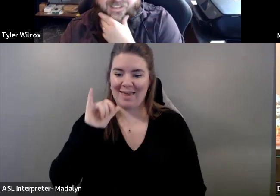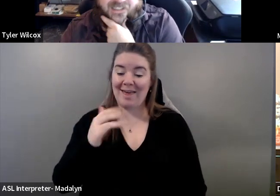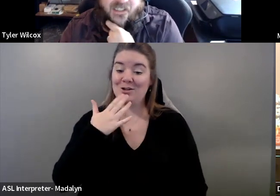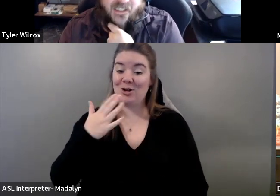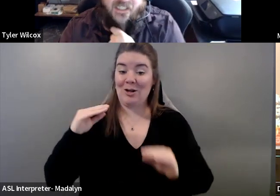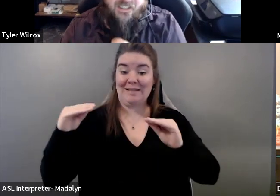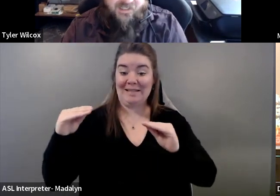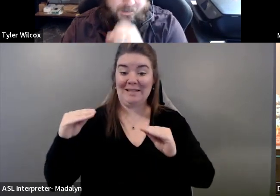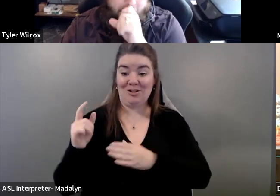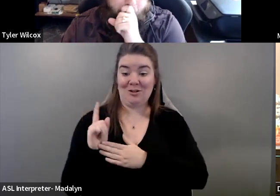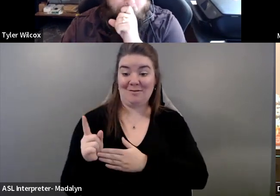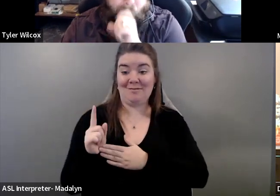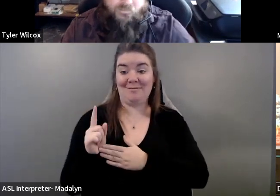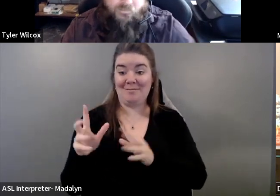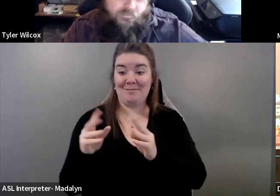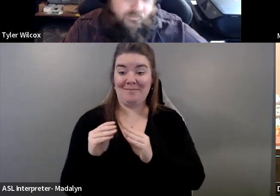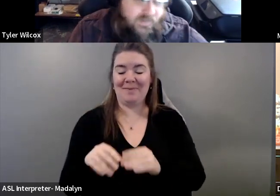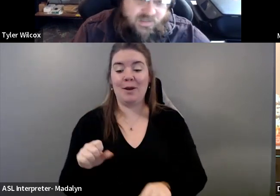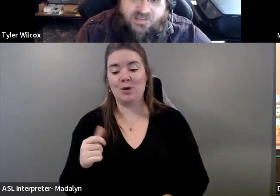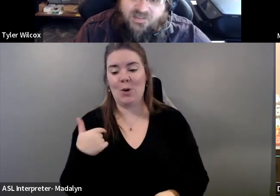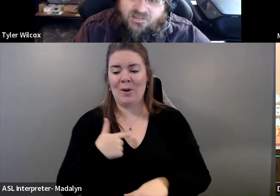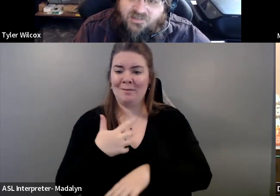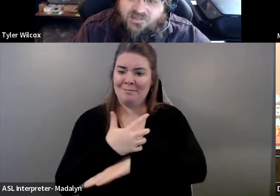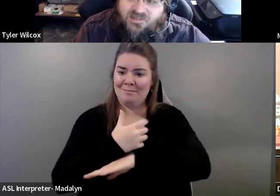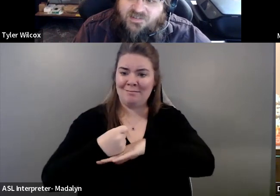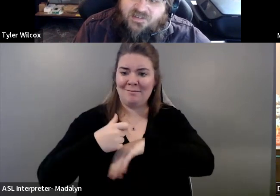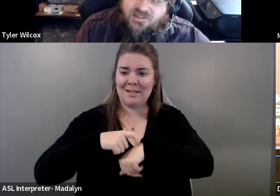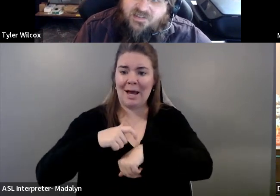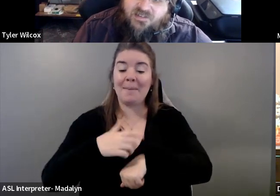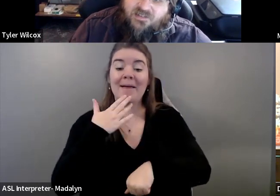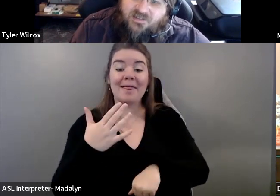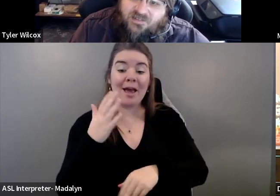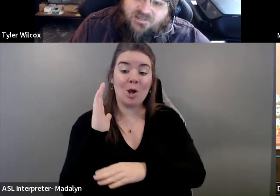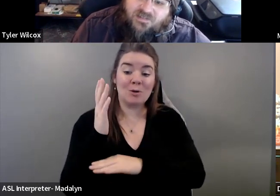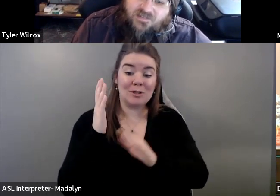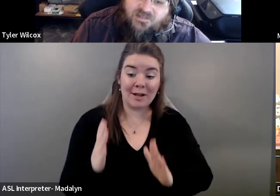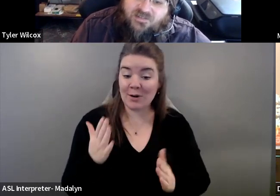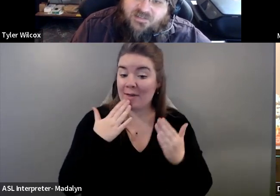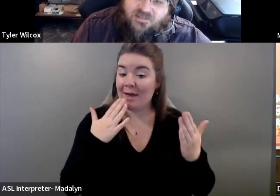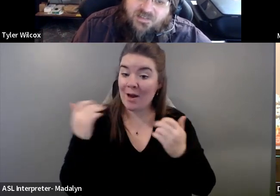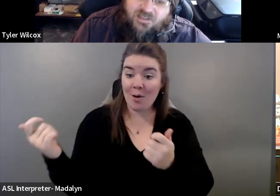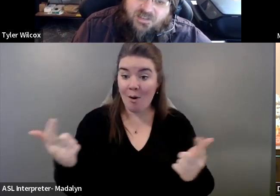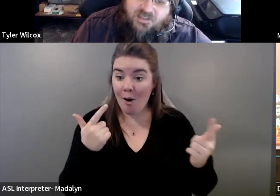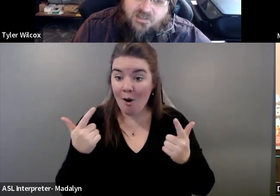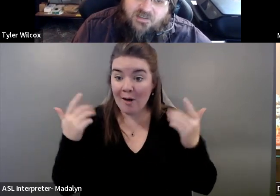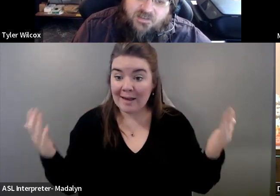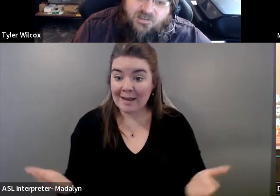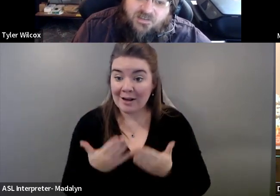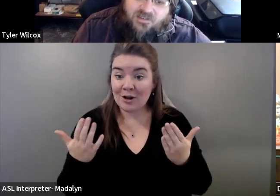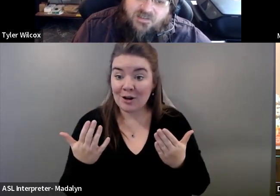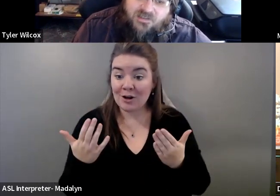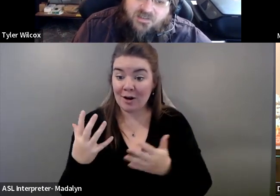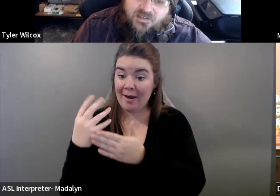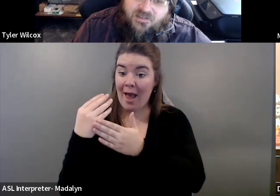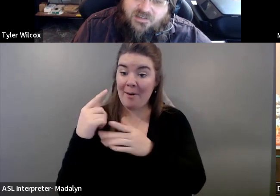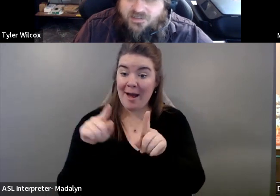for today. So I just want to thank our presenters, thank everyone both in front of the camera and